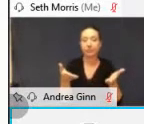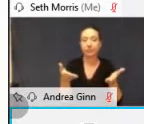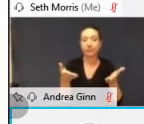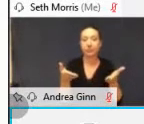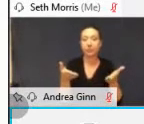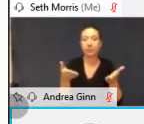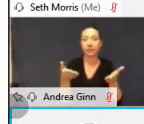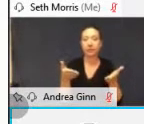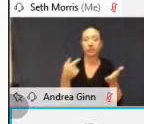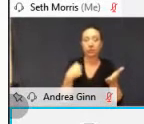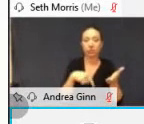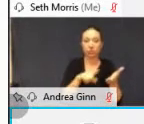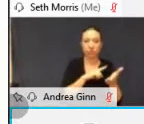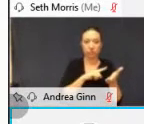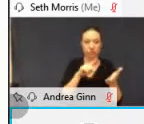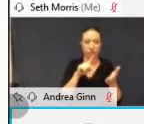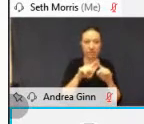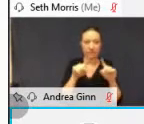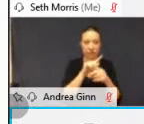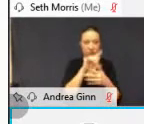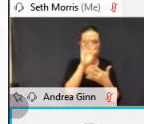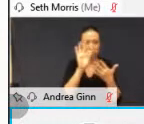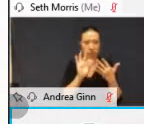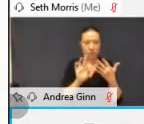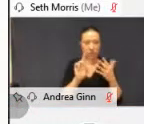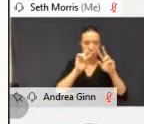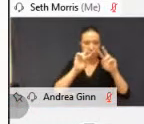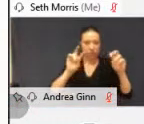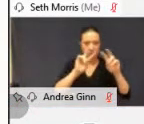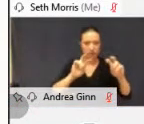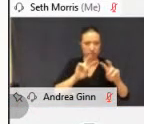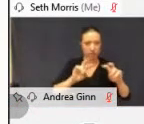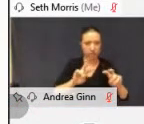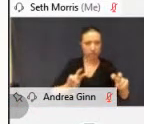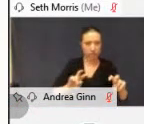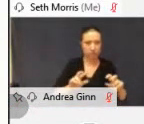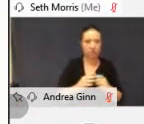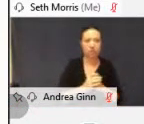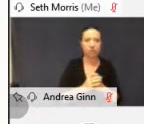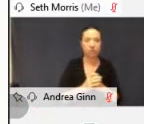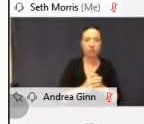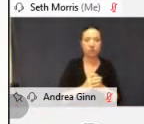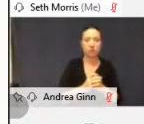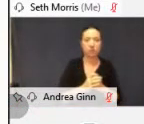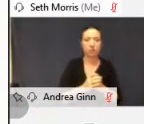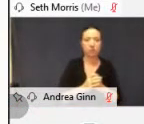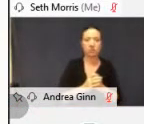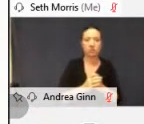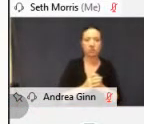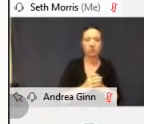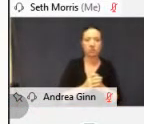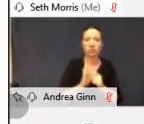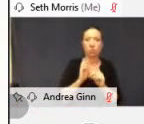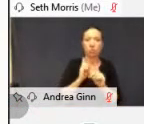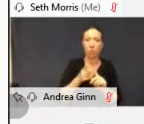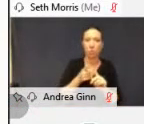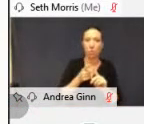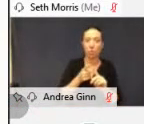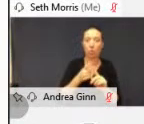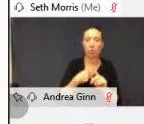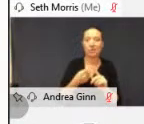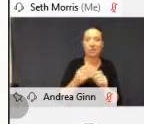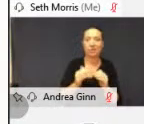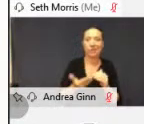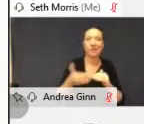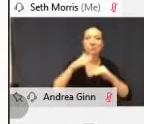a variety of different options to address coverage affordability and to boost enrollment. And all of